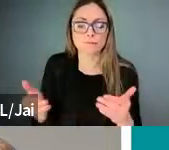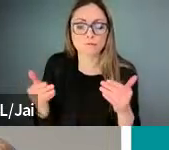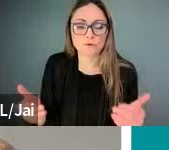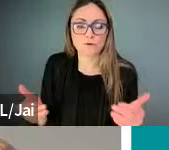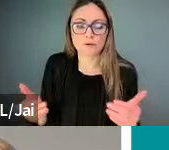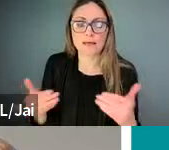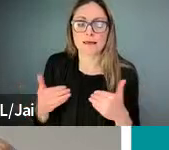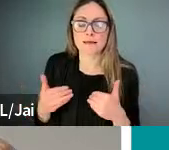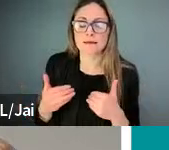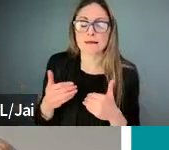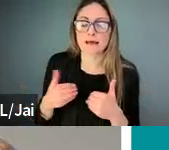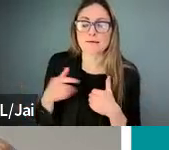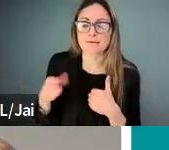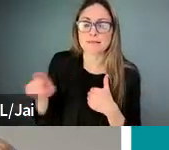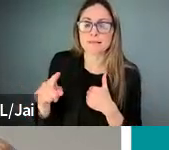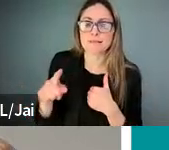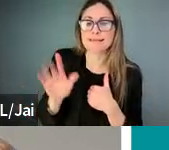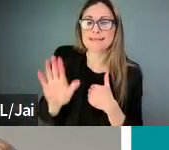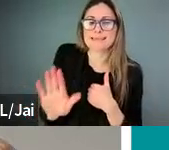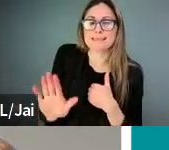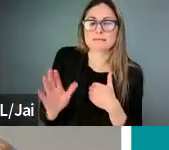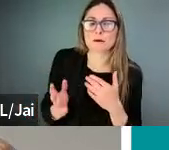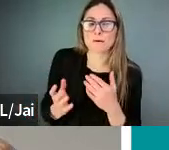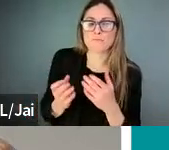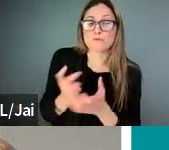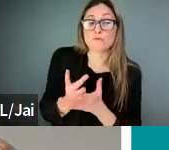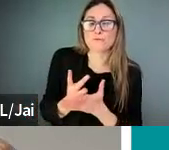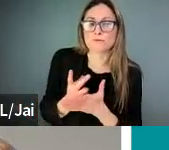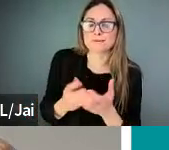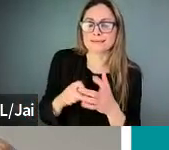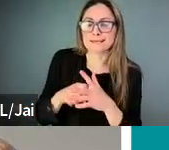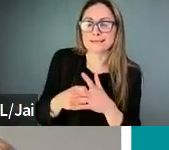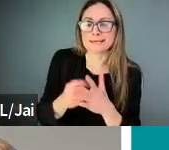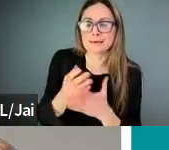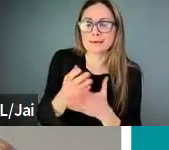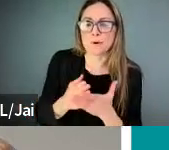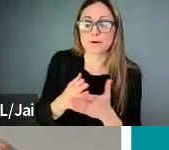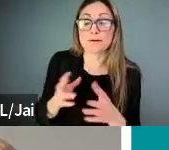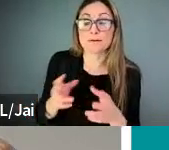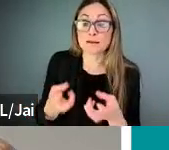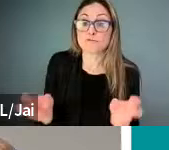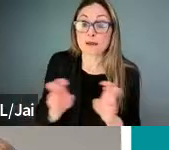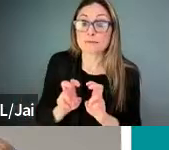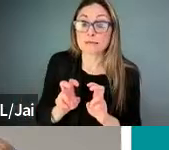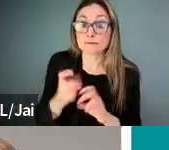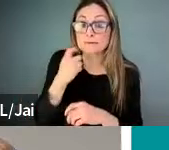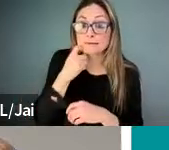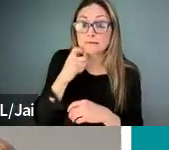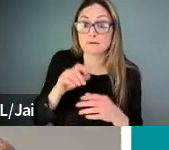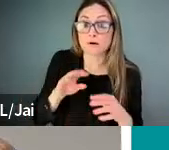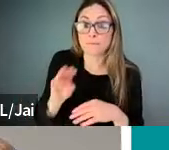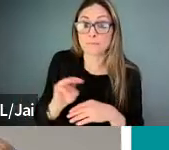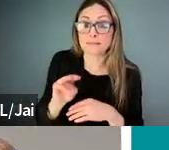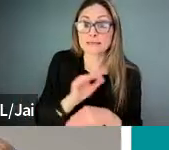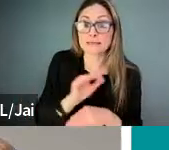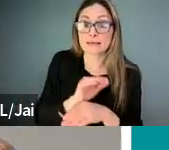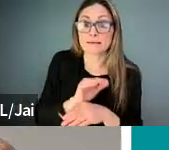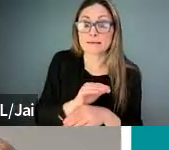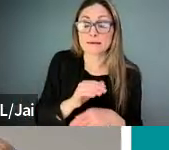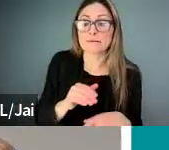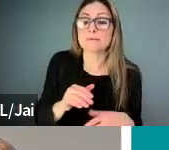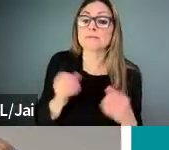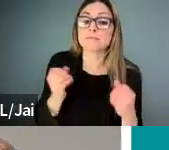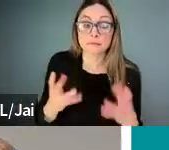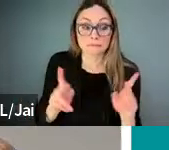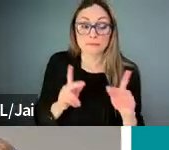of that. Now that roundtable that was held on that Monday night, there were many that were able